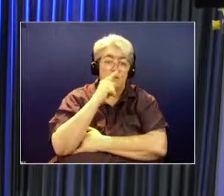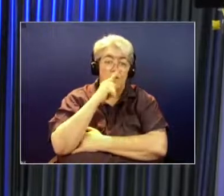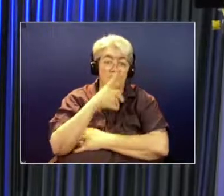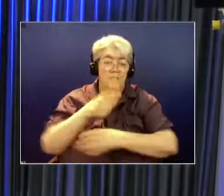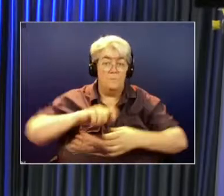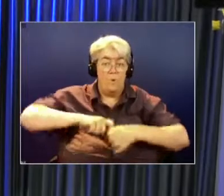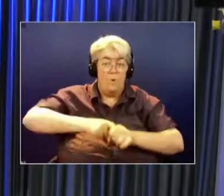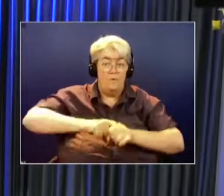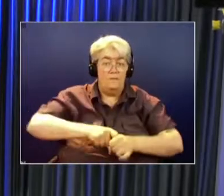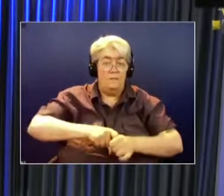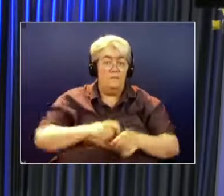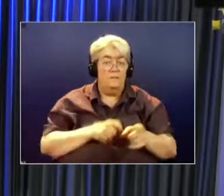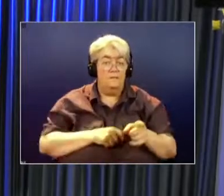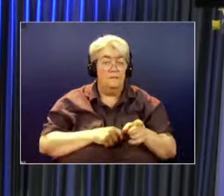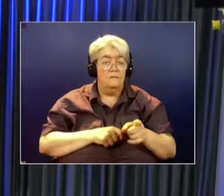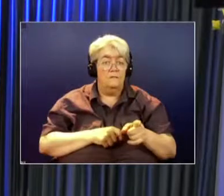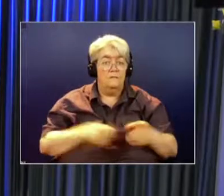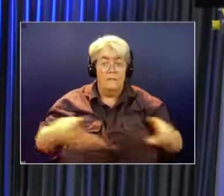bolted.